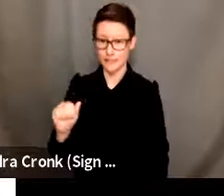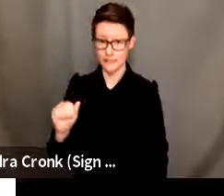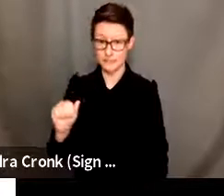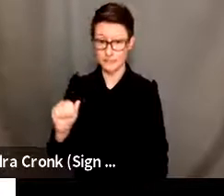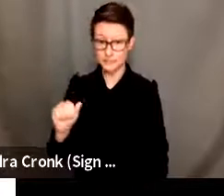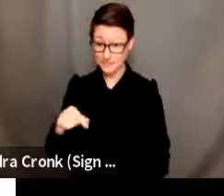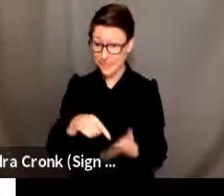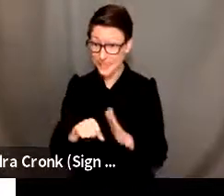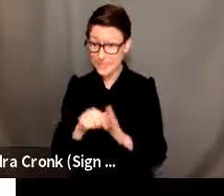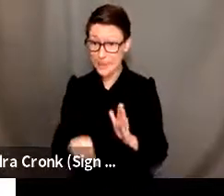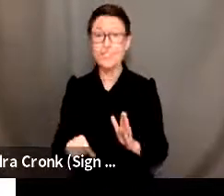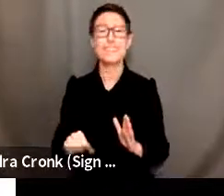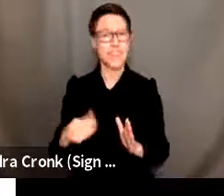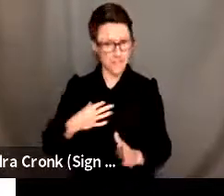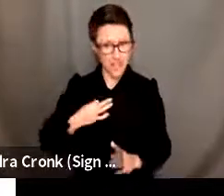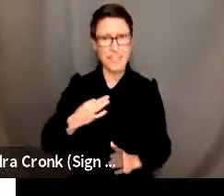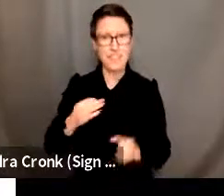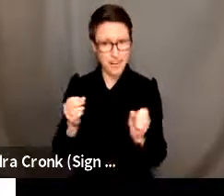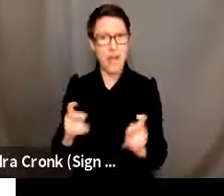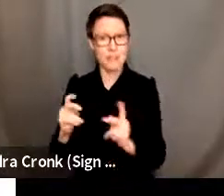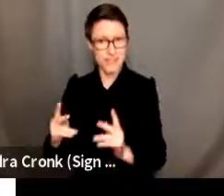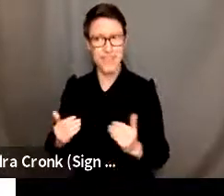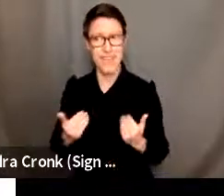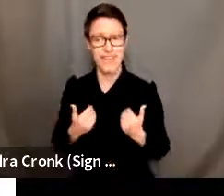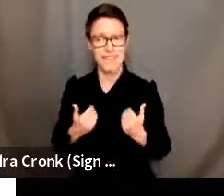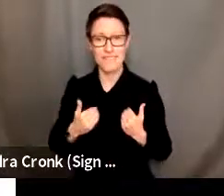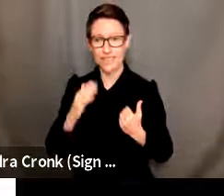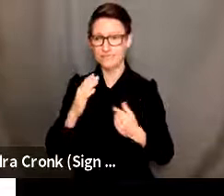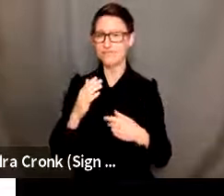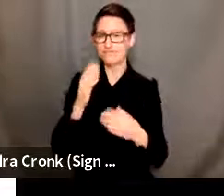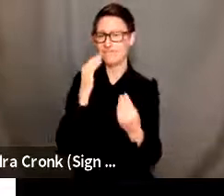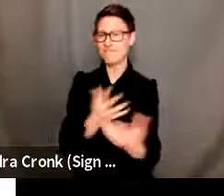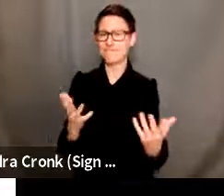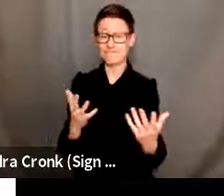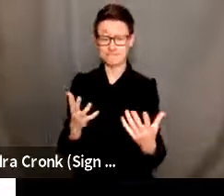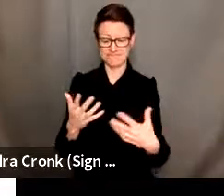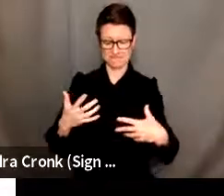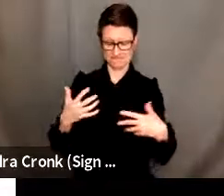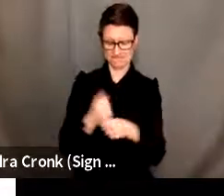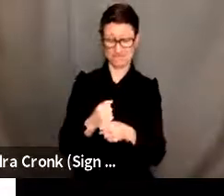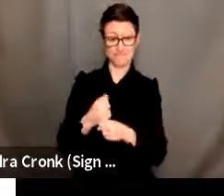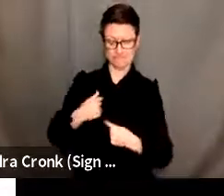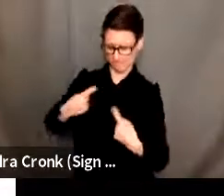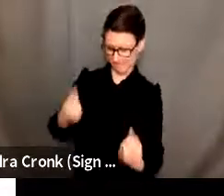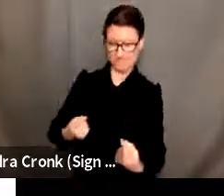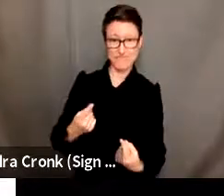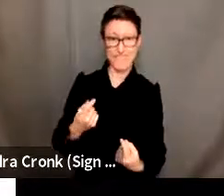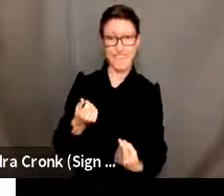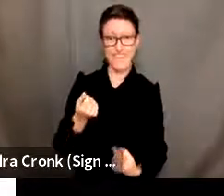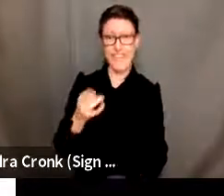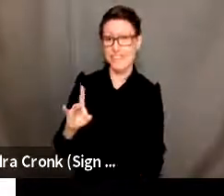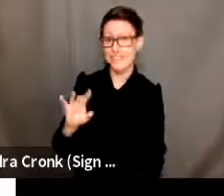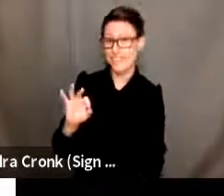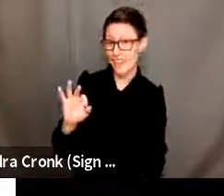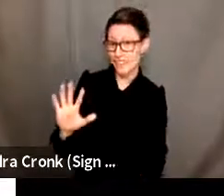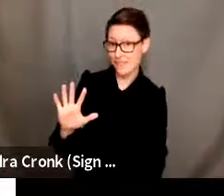this semester, and I'm going to tell you a little bit about them. We've been around since 1895, so we are very rooted in the community.